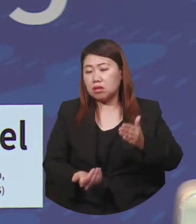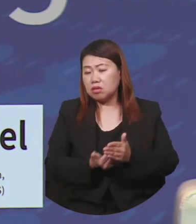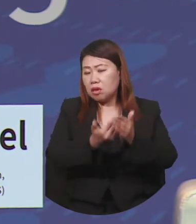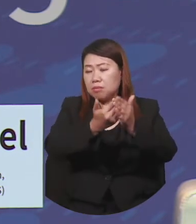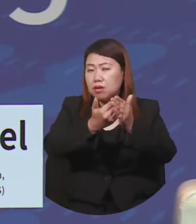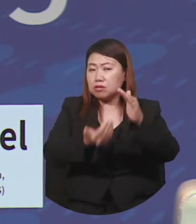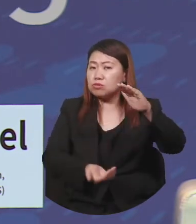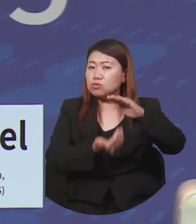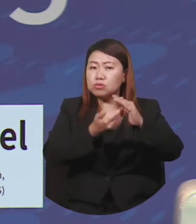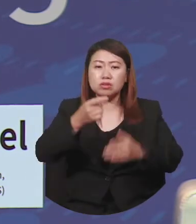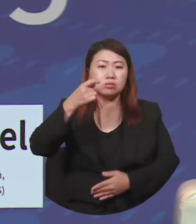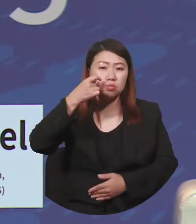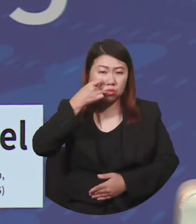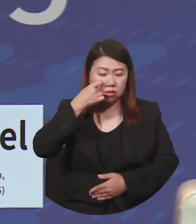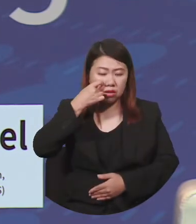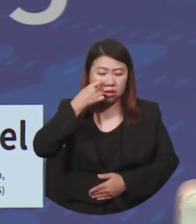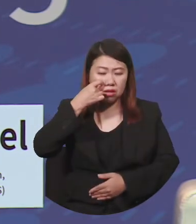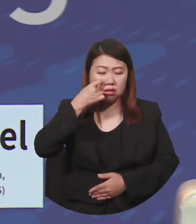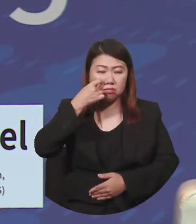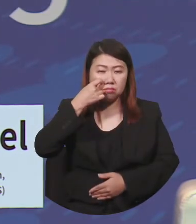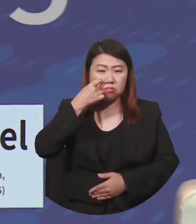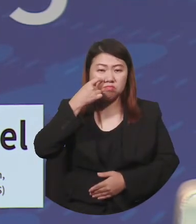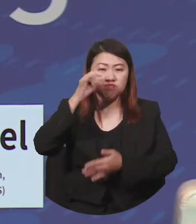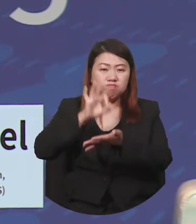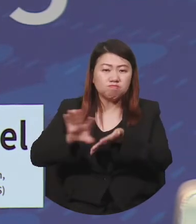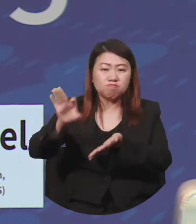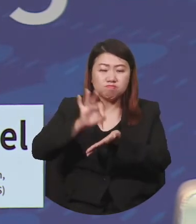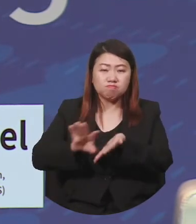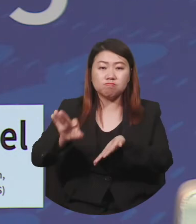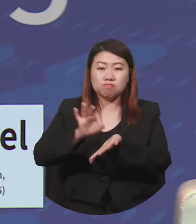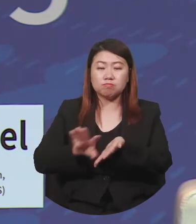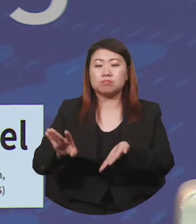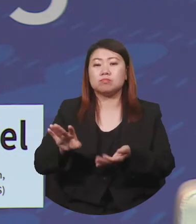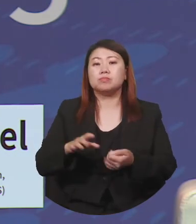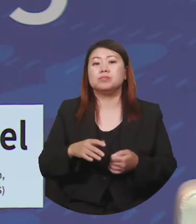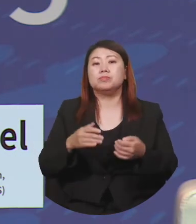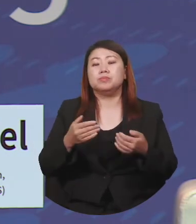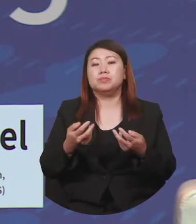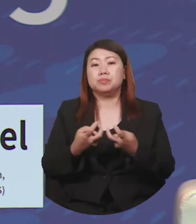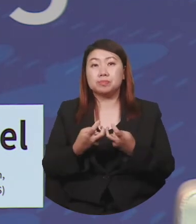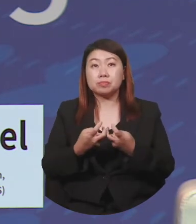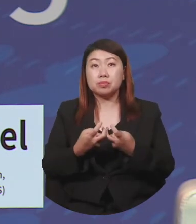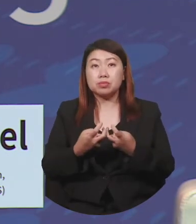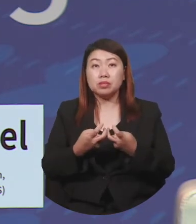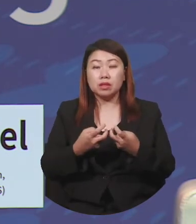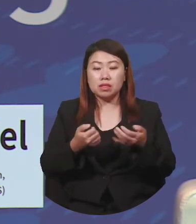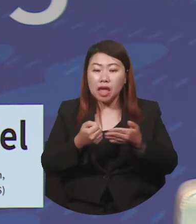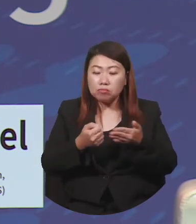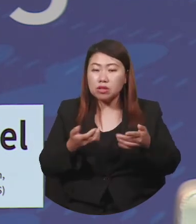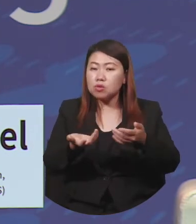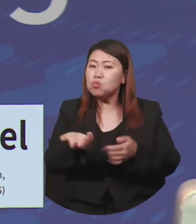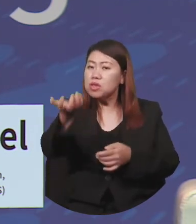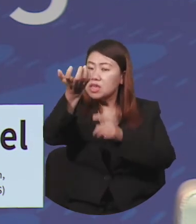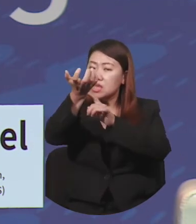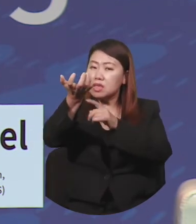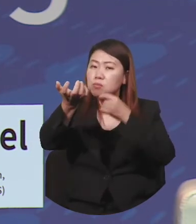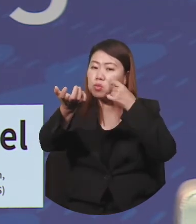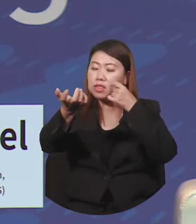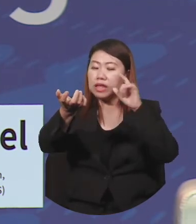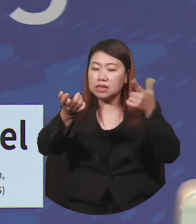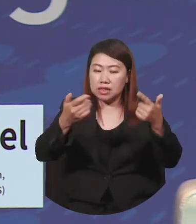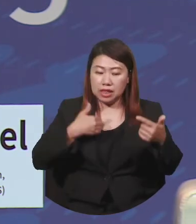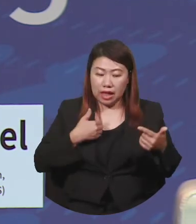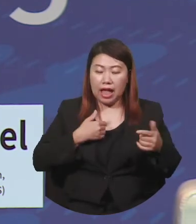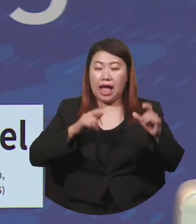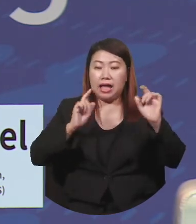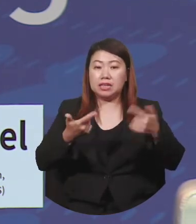vice versa, you delegated to each other, and we have also in the European Union something similar, Team Europe.